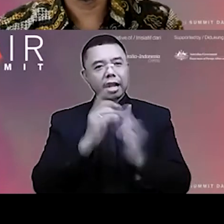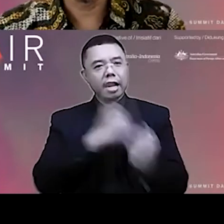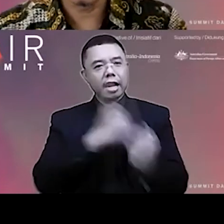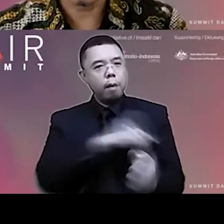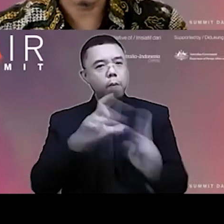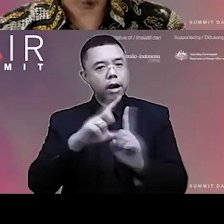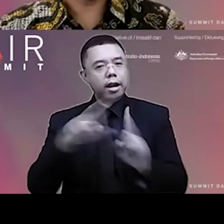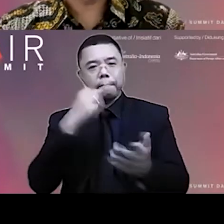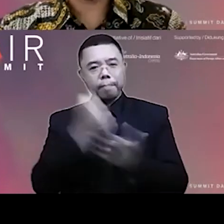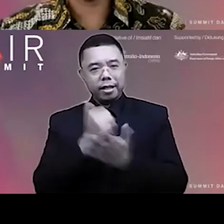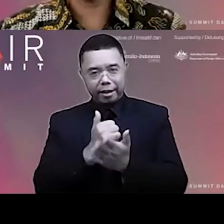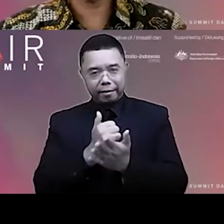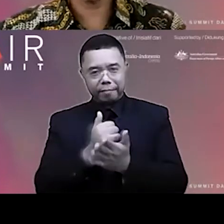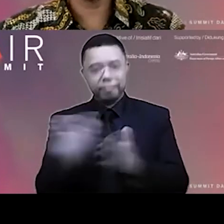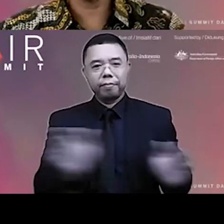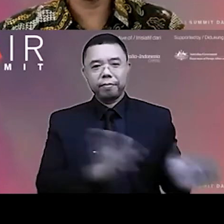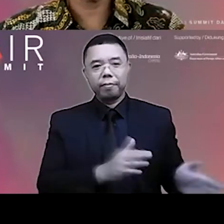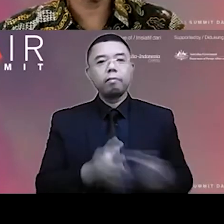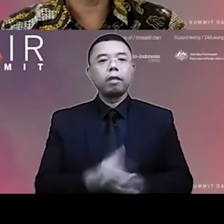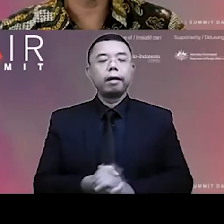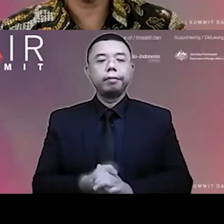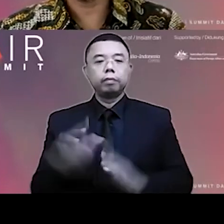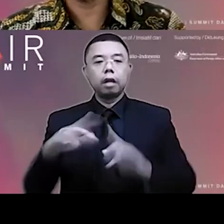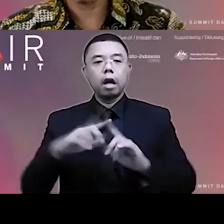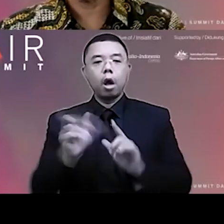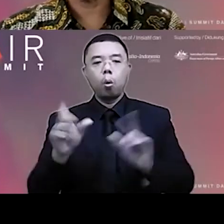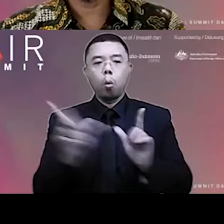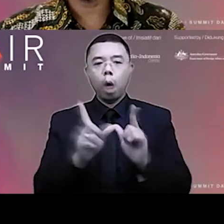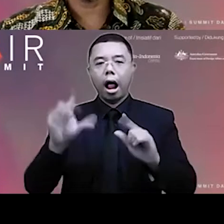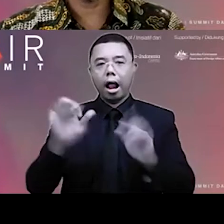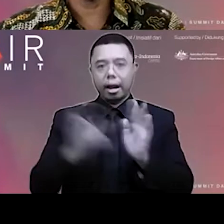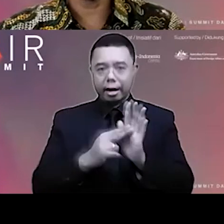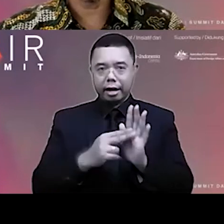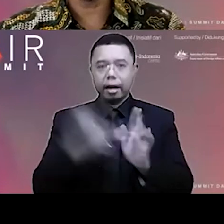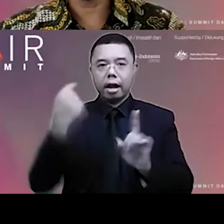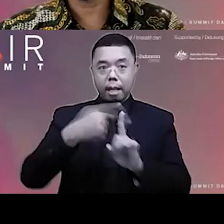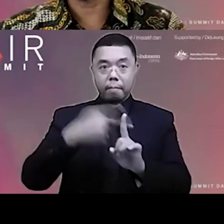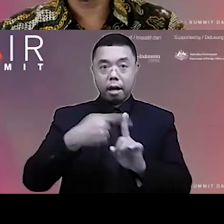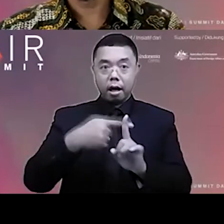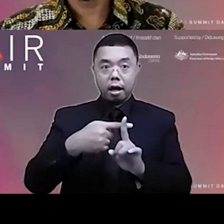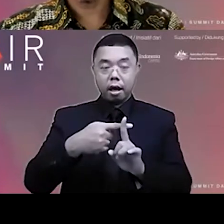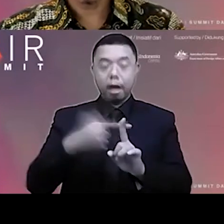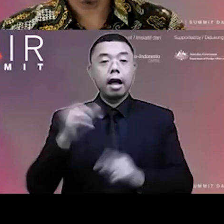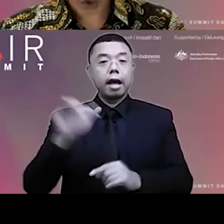Yes, I'm adding to the point from Yayan is related to the policy